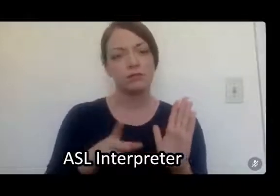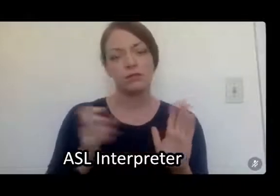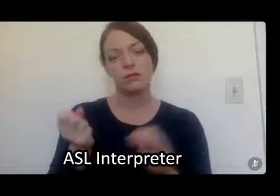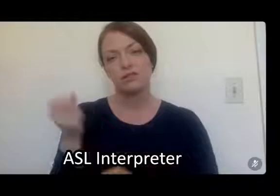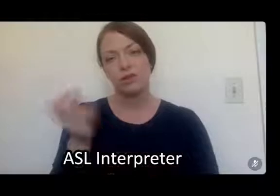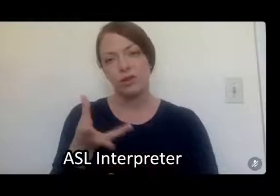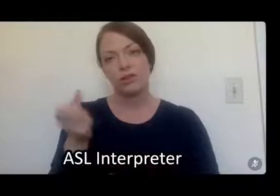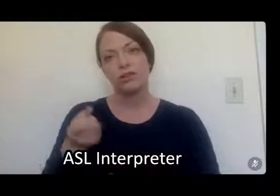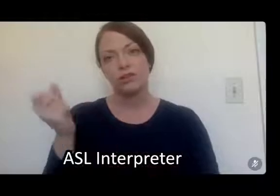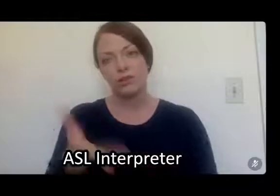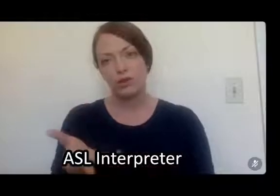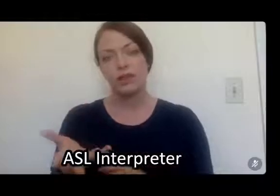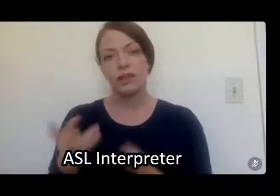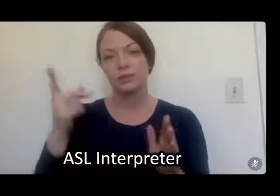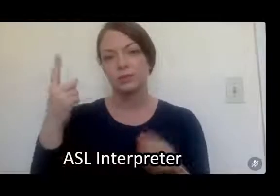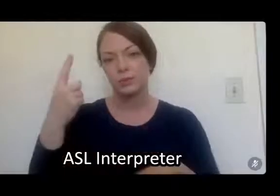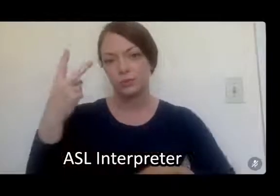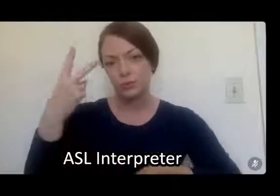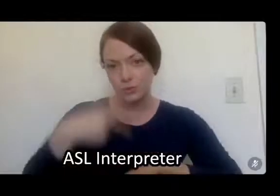of cool Yes. little